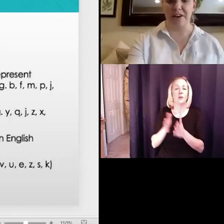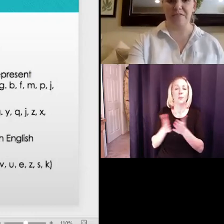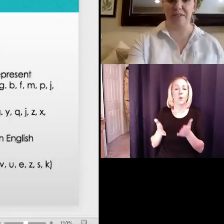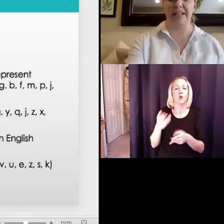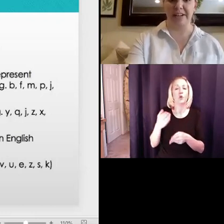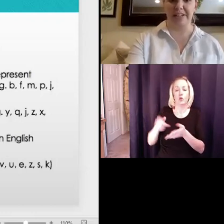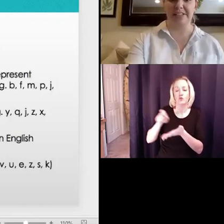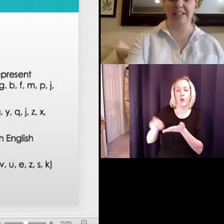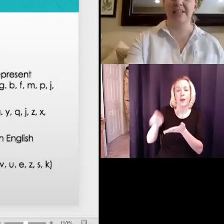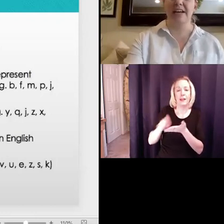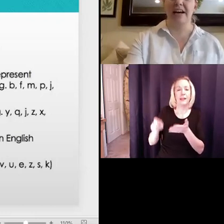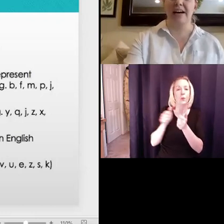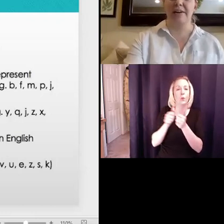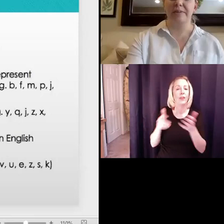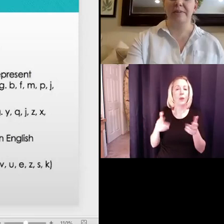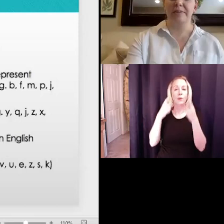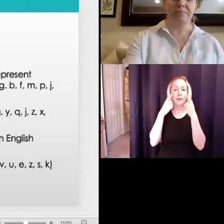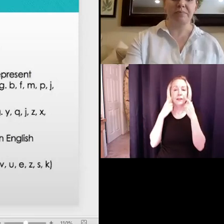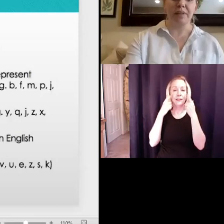features of letters.